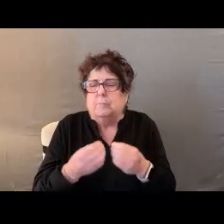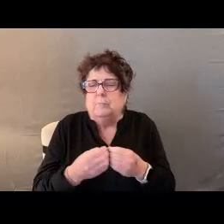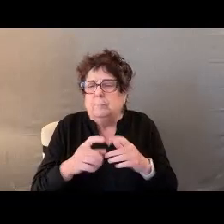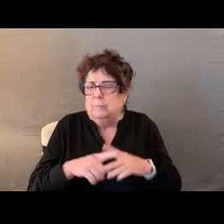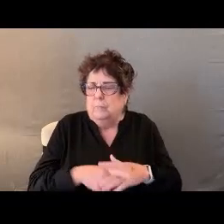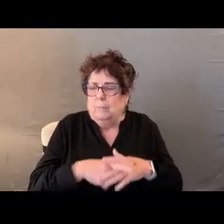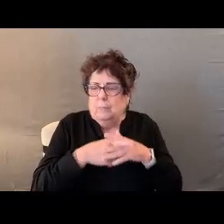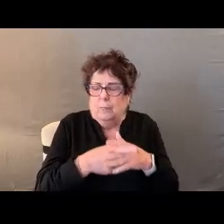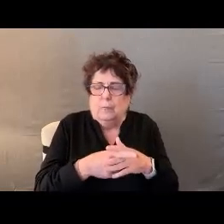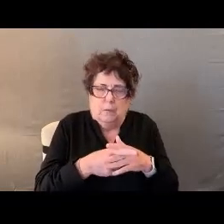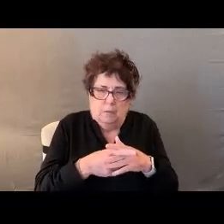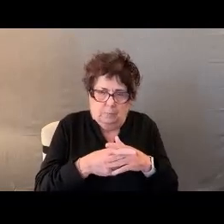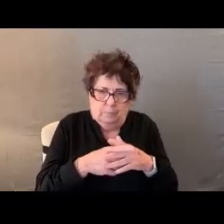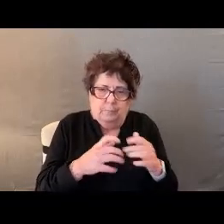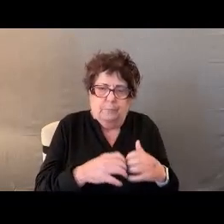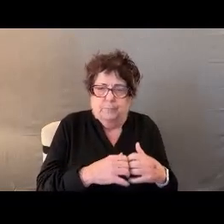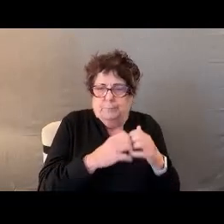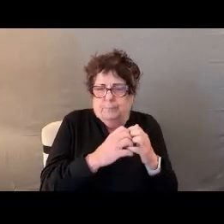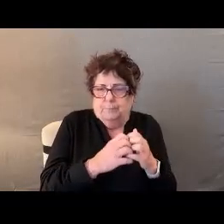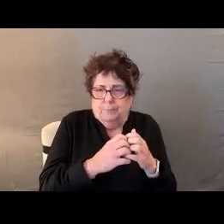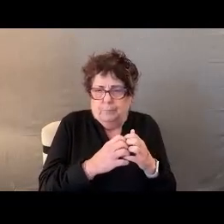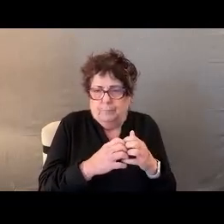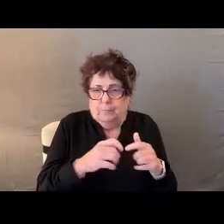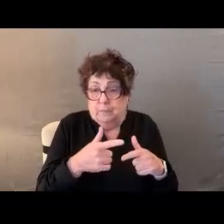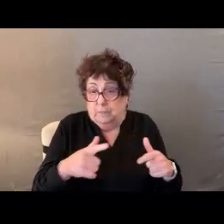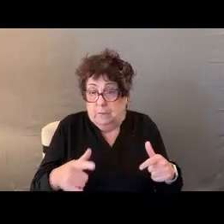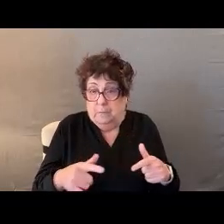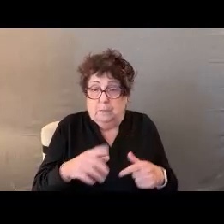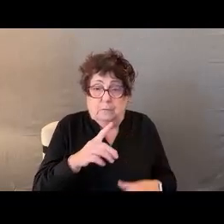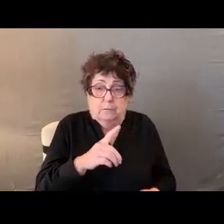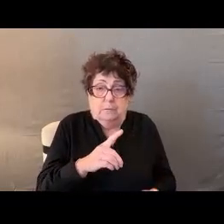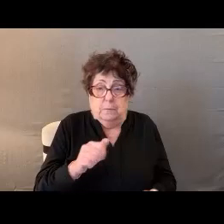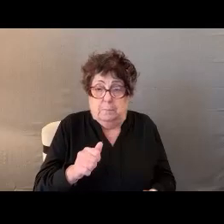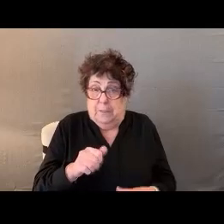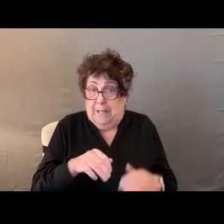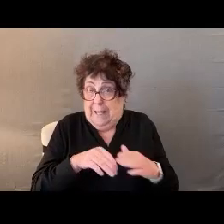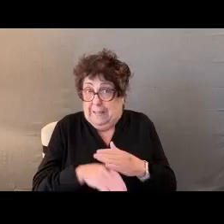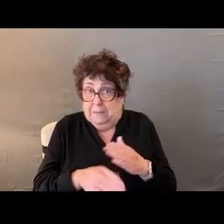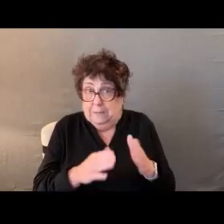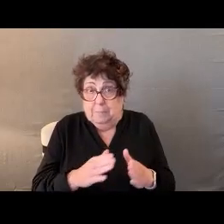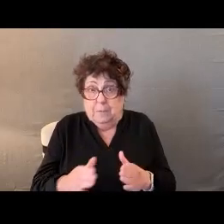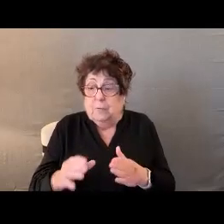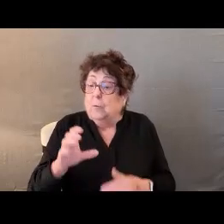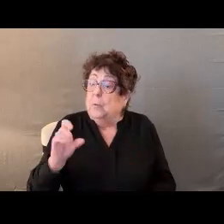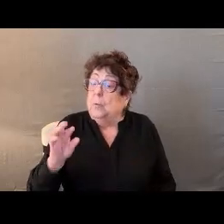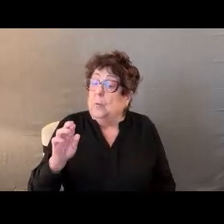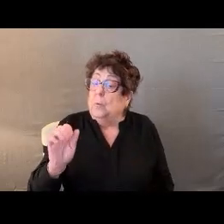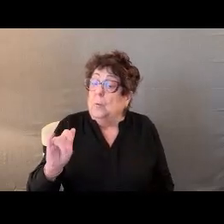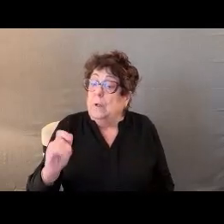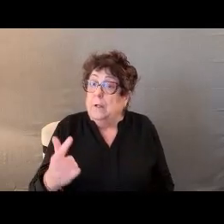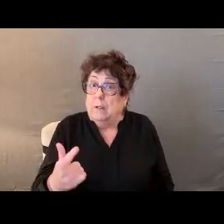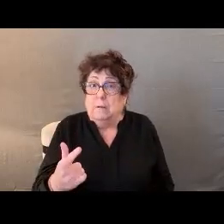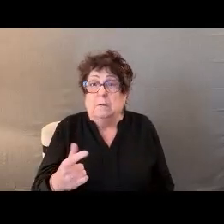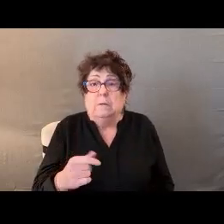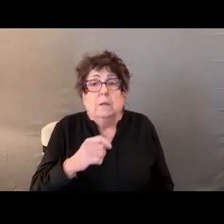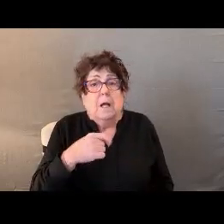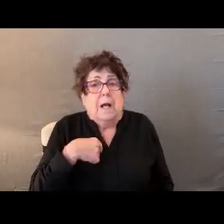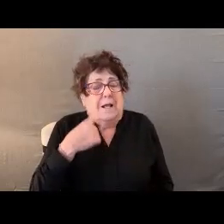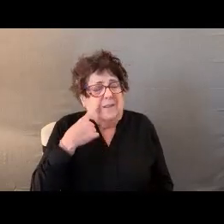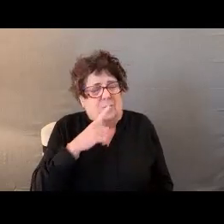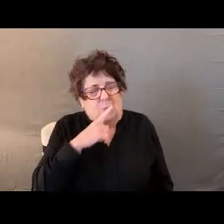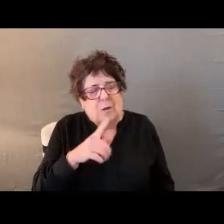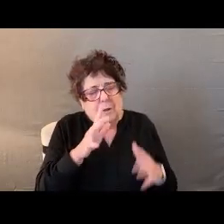access plan? We can start with Craig. Sure. Well, first, I think it's really important to identify your